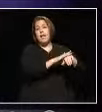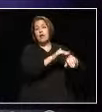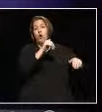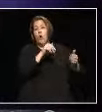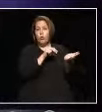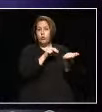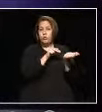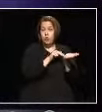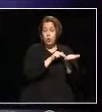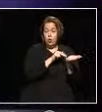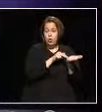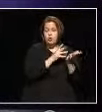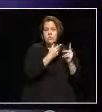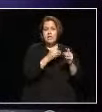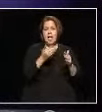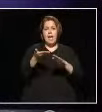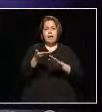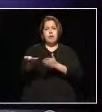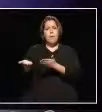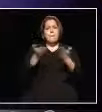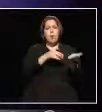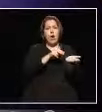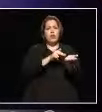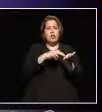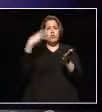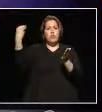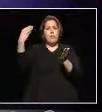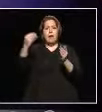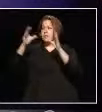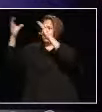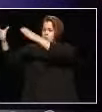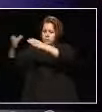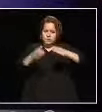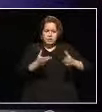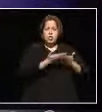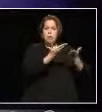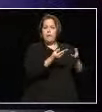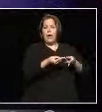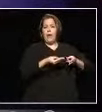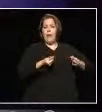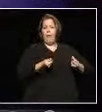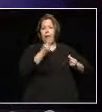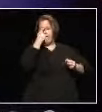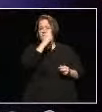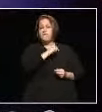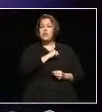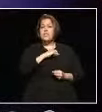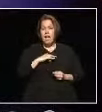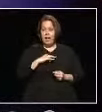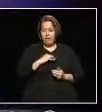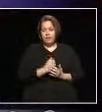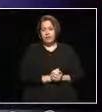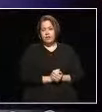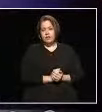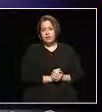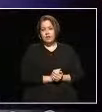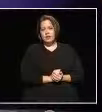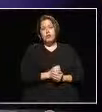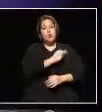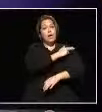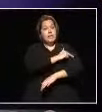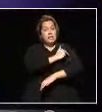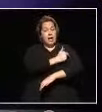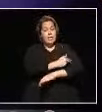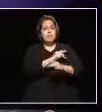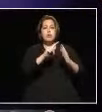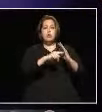nurses and cohorts of nurses from outside jurisdictions to provide some relief. So it's a staffing issue as well. So as